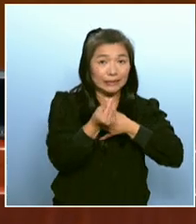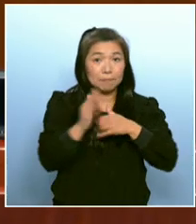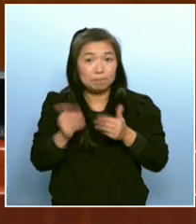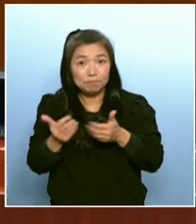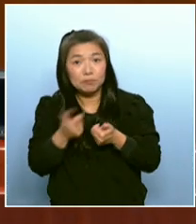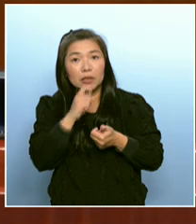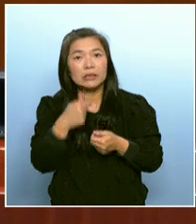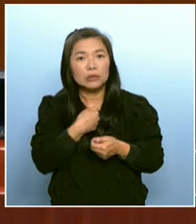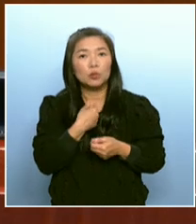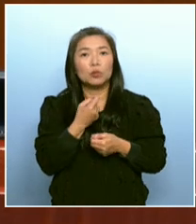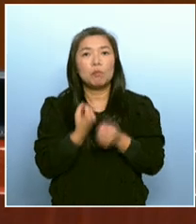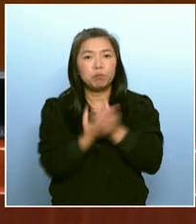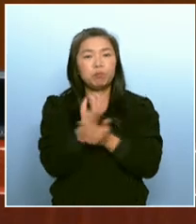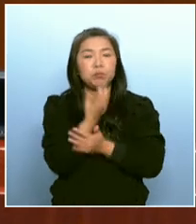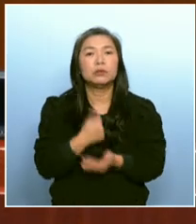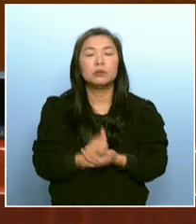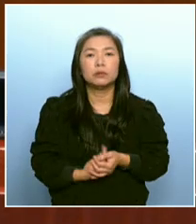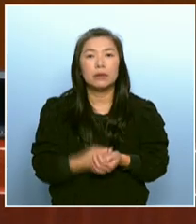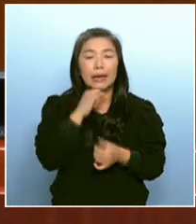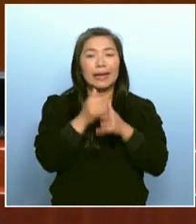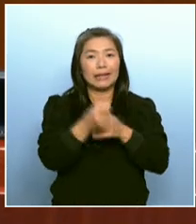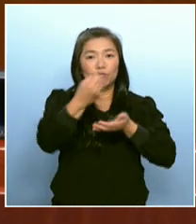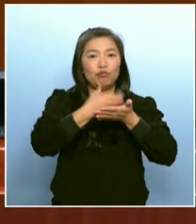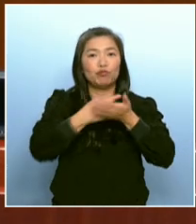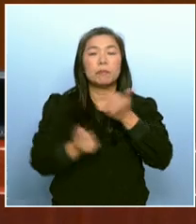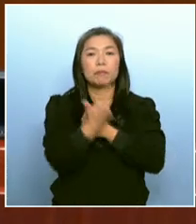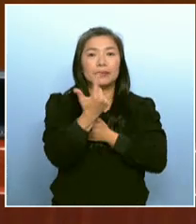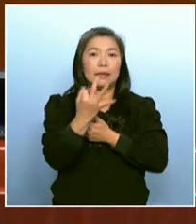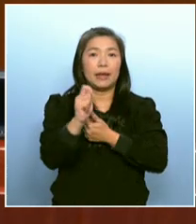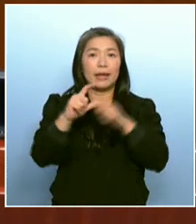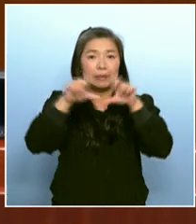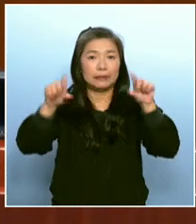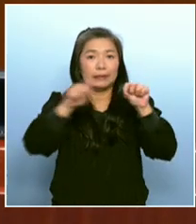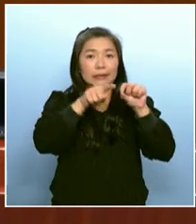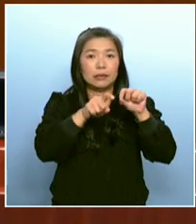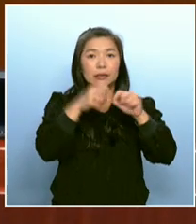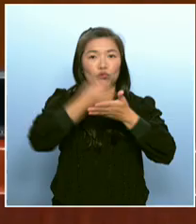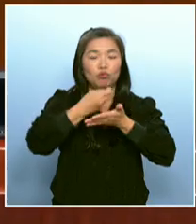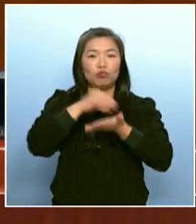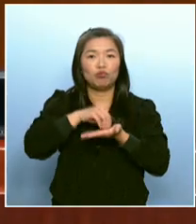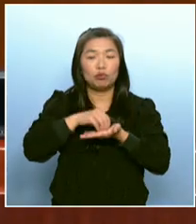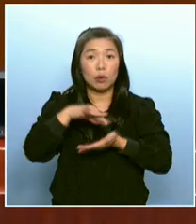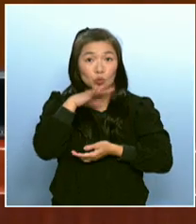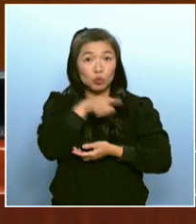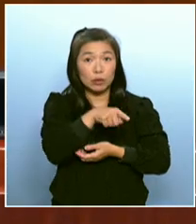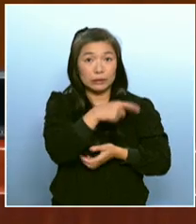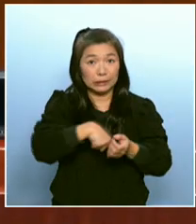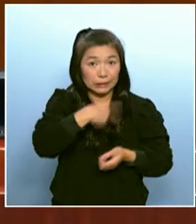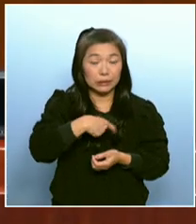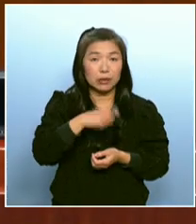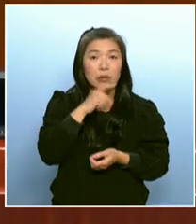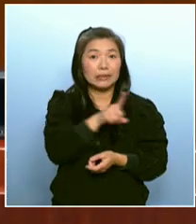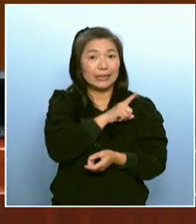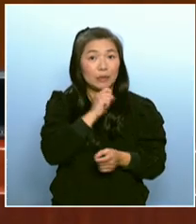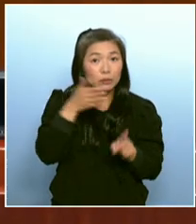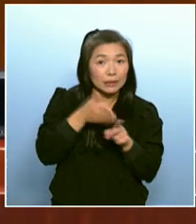please take note of the disclosure of pecuniary interests in relation to Rule 83A of the Rules of Procedure. According